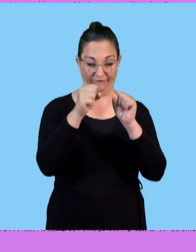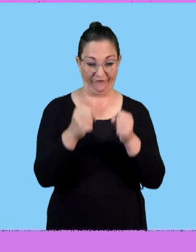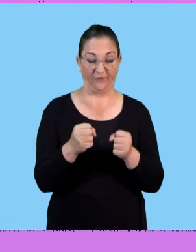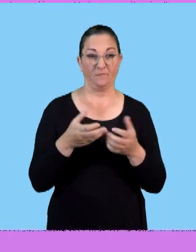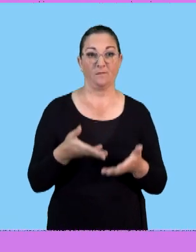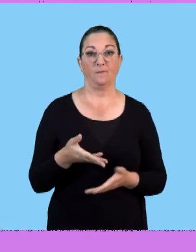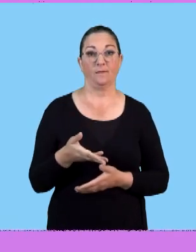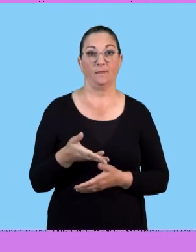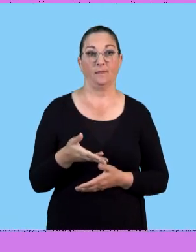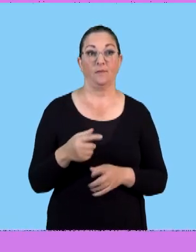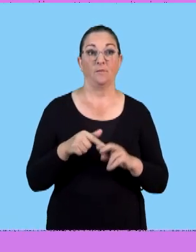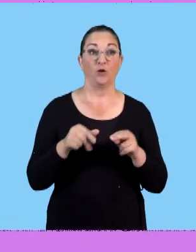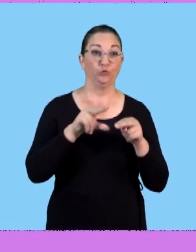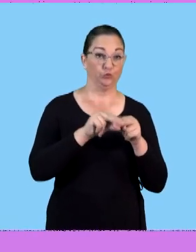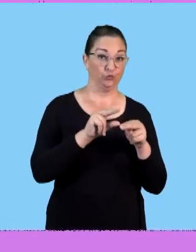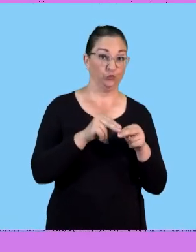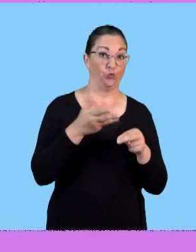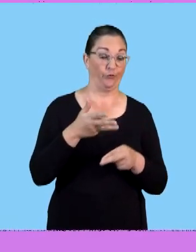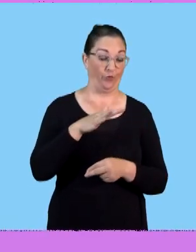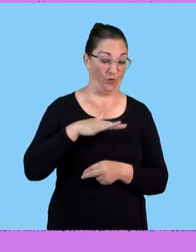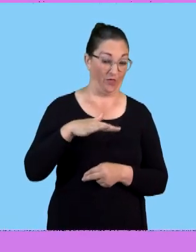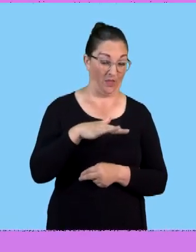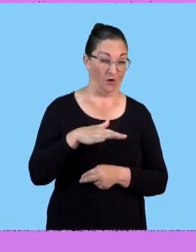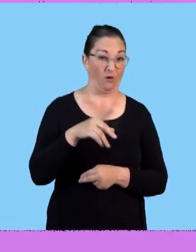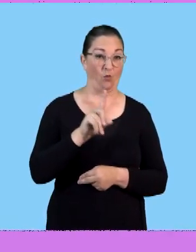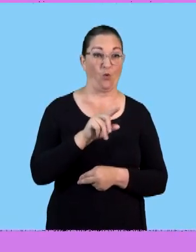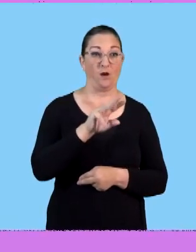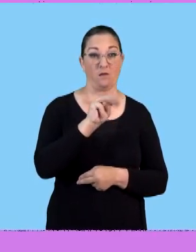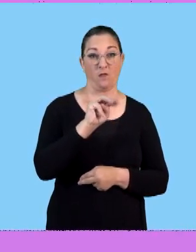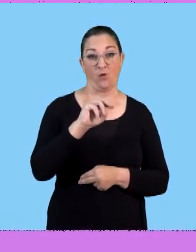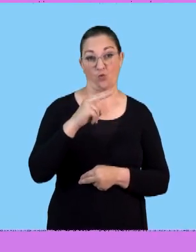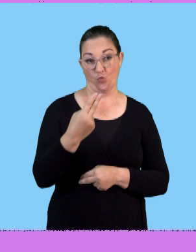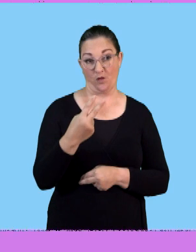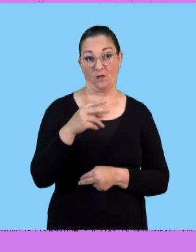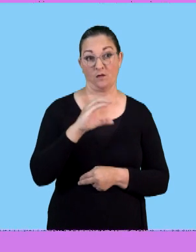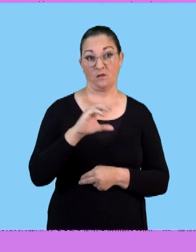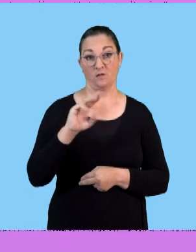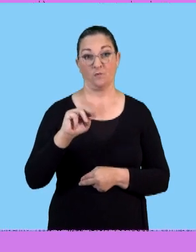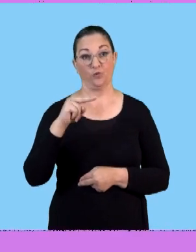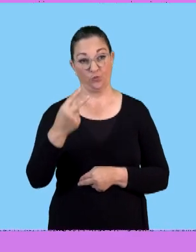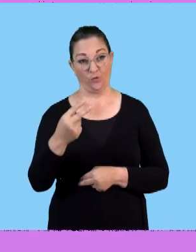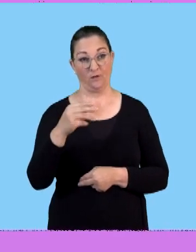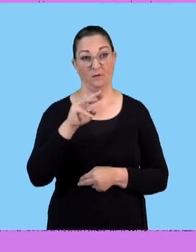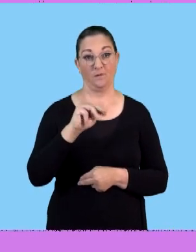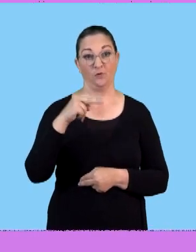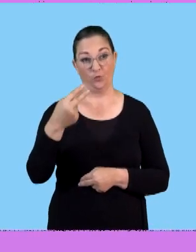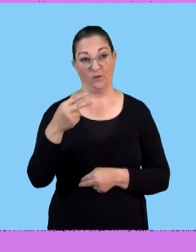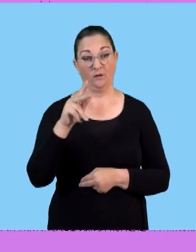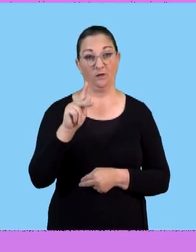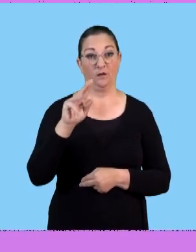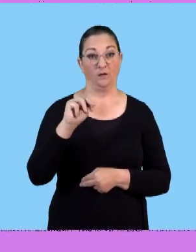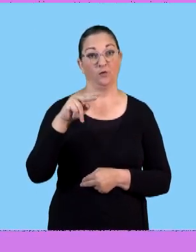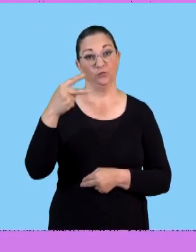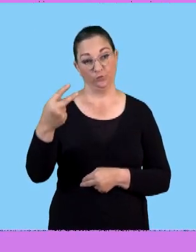figure. We also indicated that the units for area of area is millimeters squared, squared